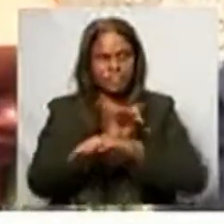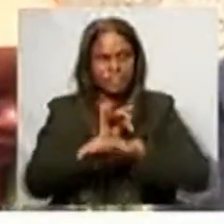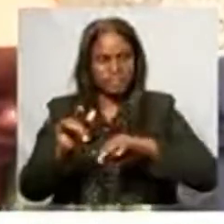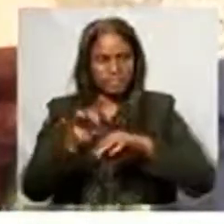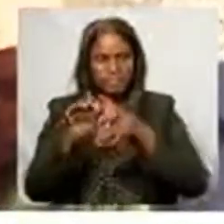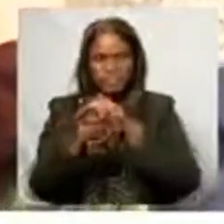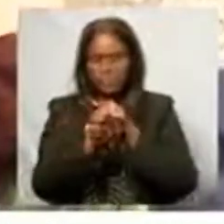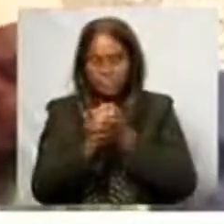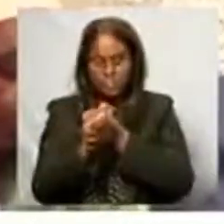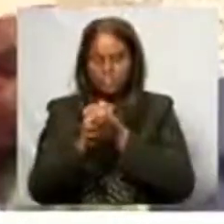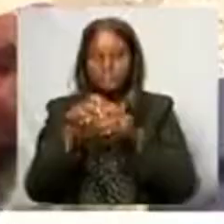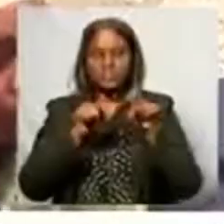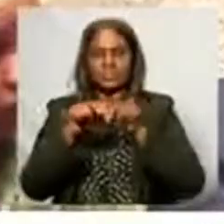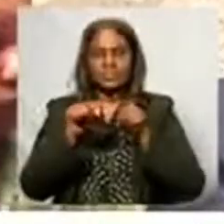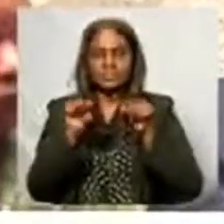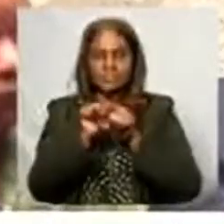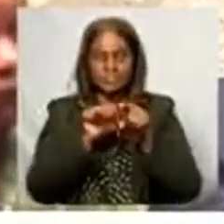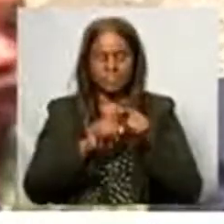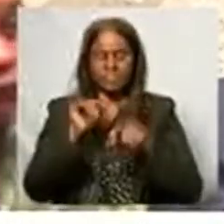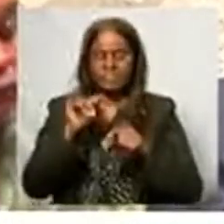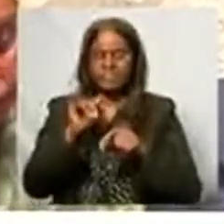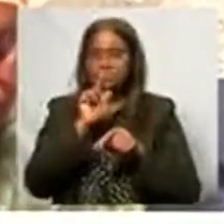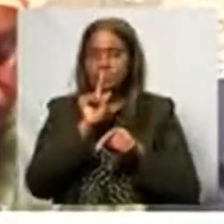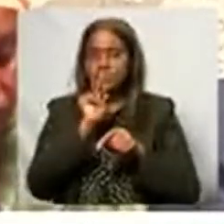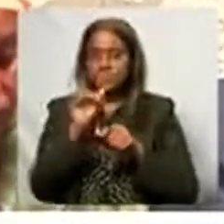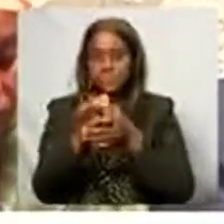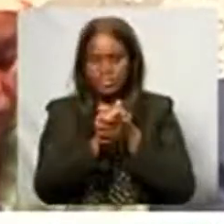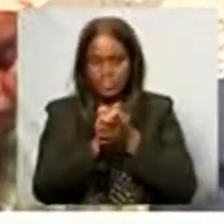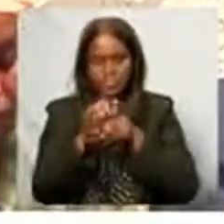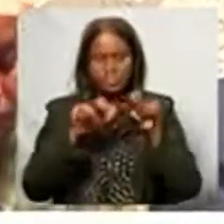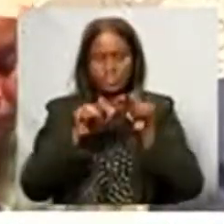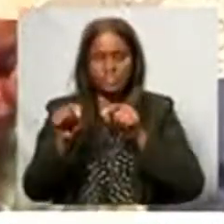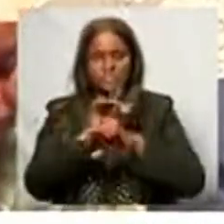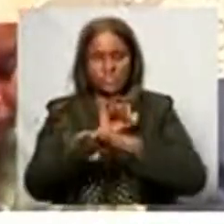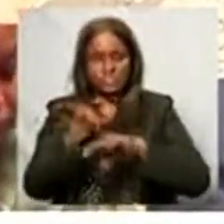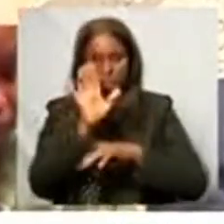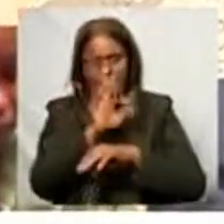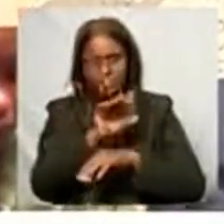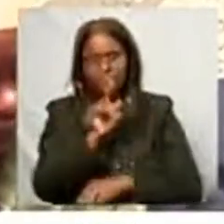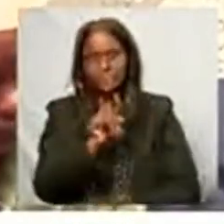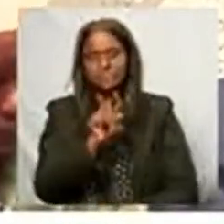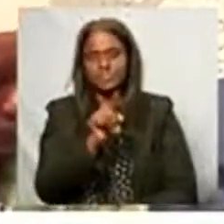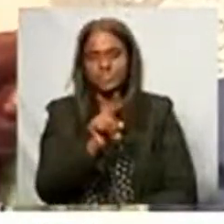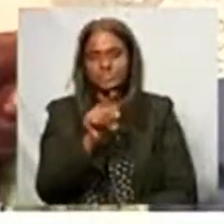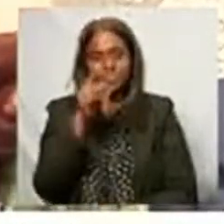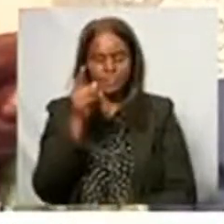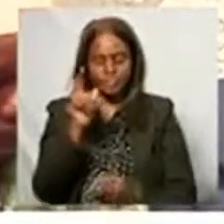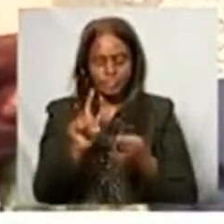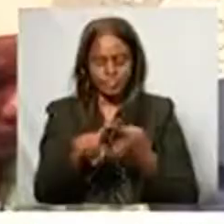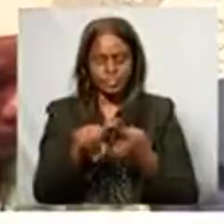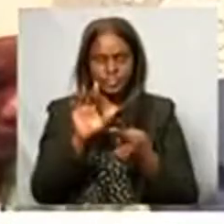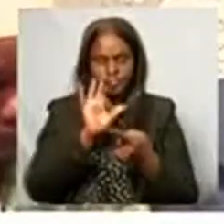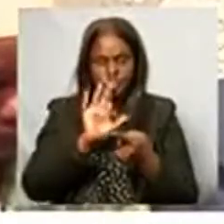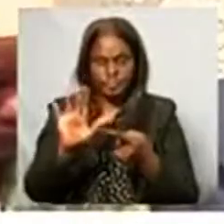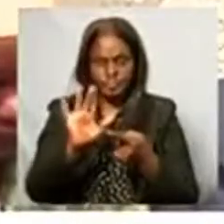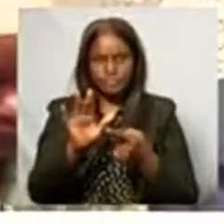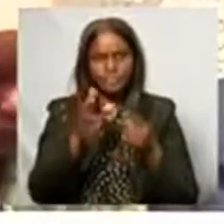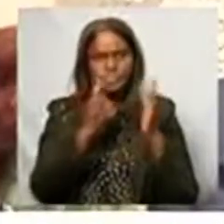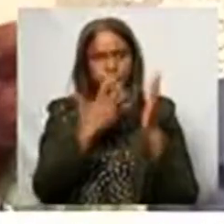governance. And indeed, a lack of corporate governance is one of the